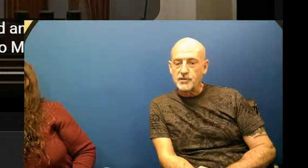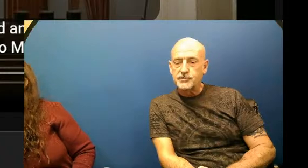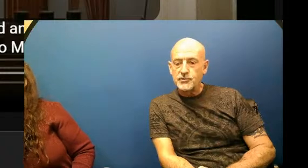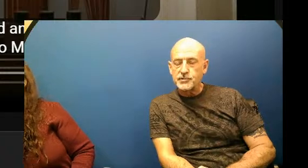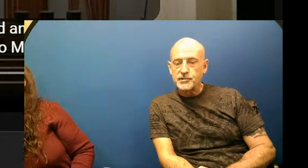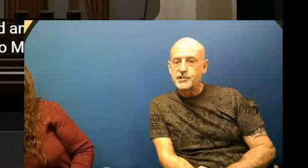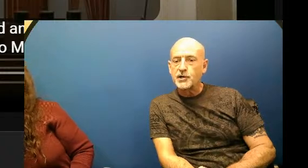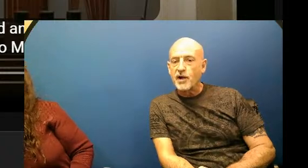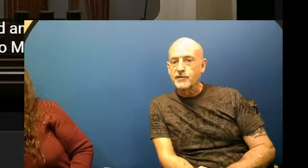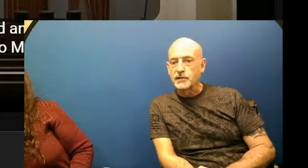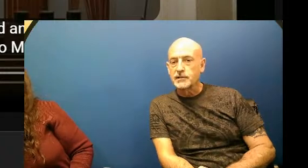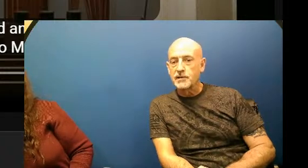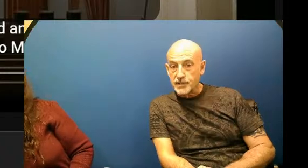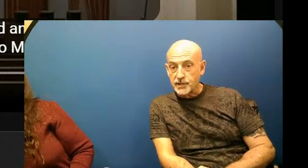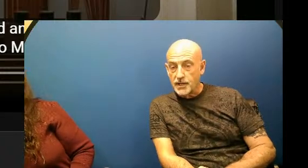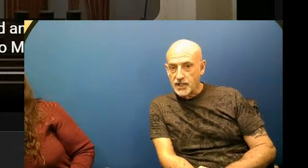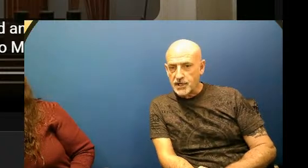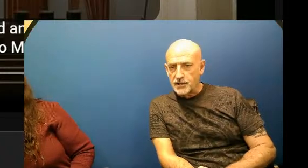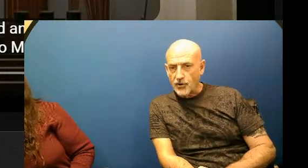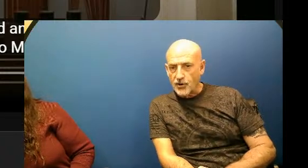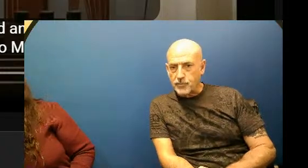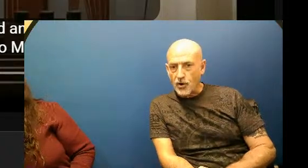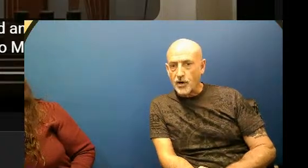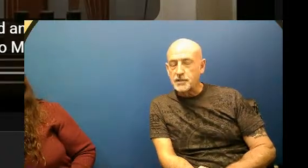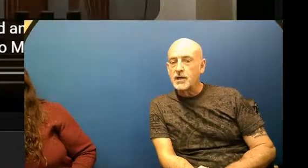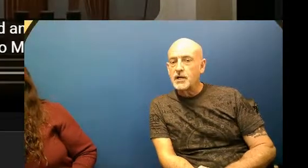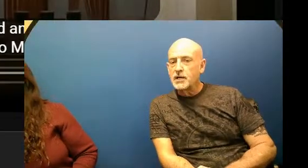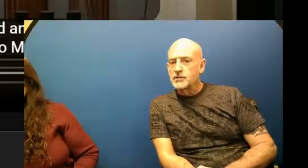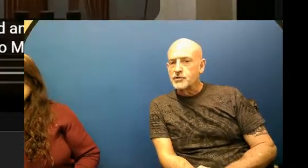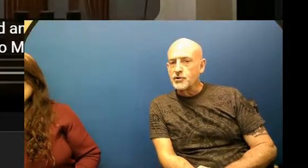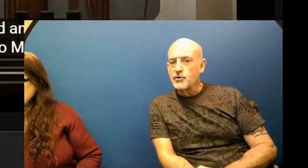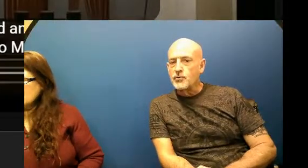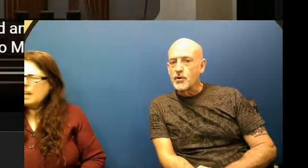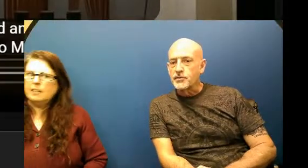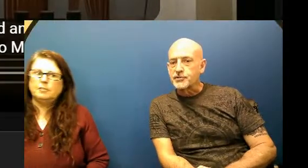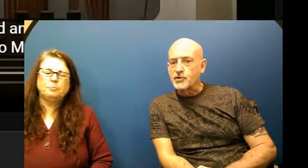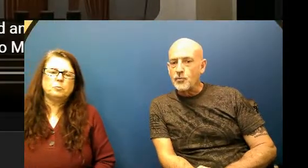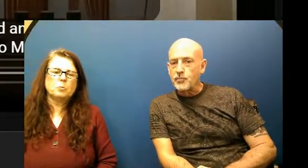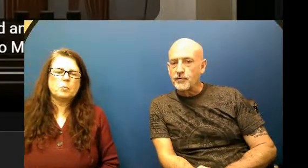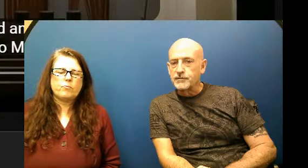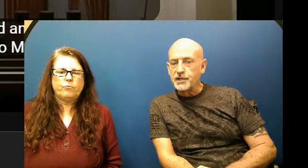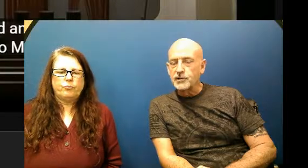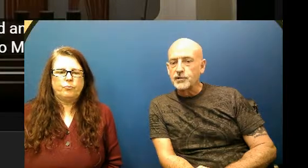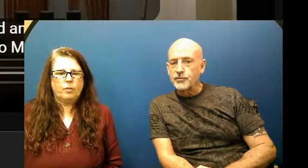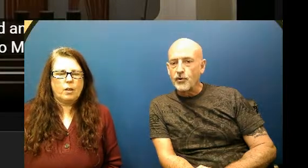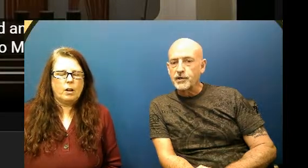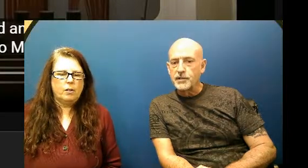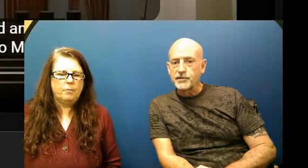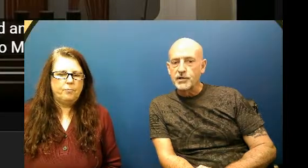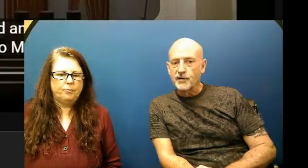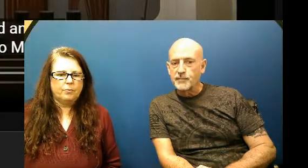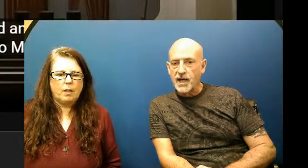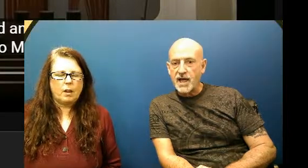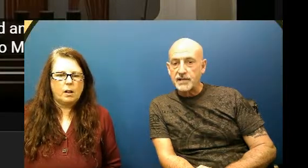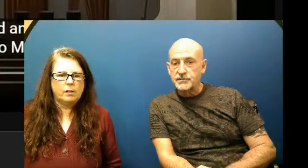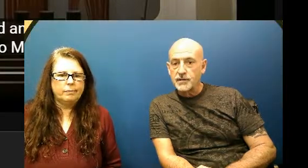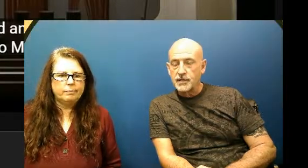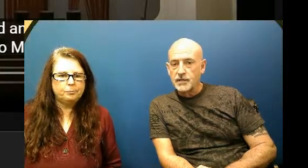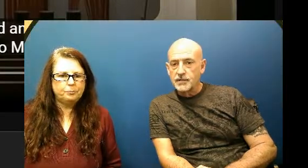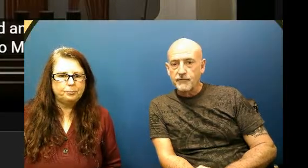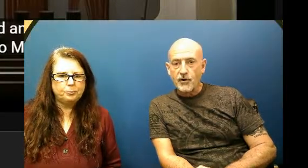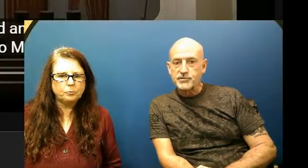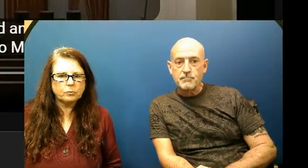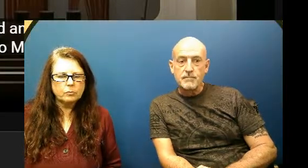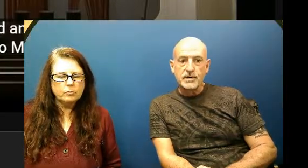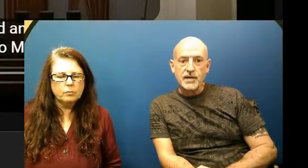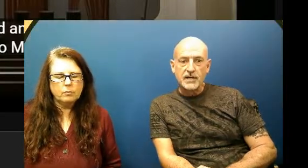The Constitution is geographically limited in large part to the scope of legal authority that the government has.